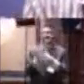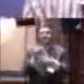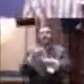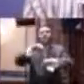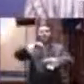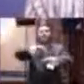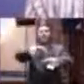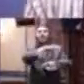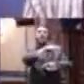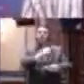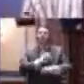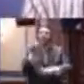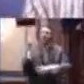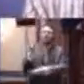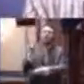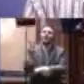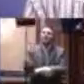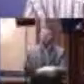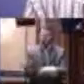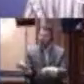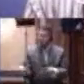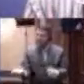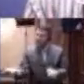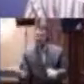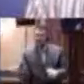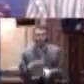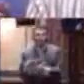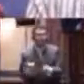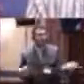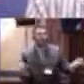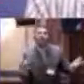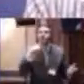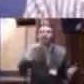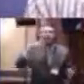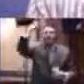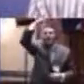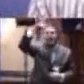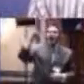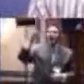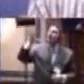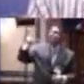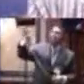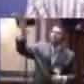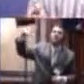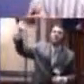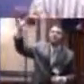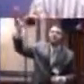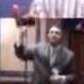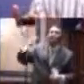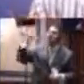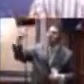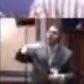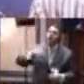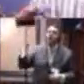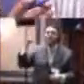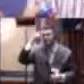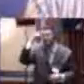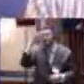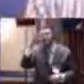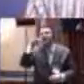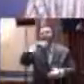not a problem until we have this strong central state. The Nubians are not a problem until we have this strong central